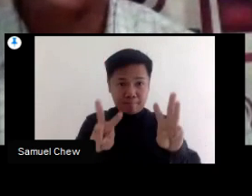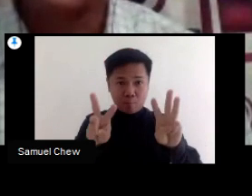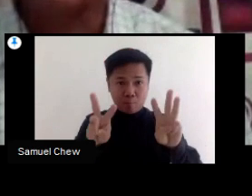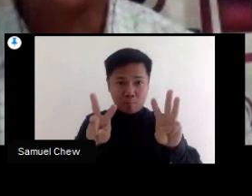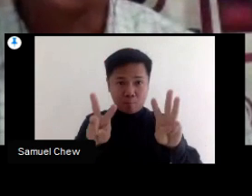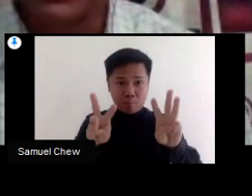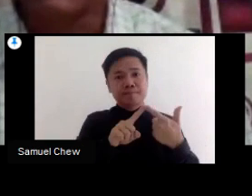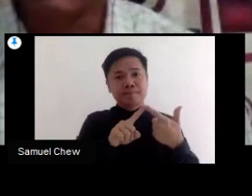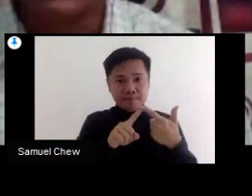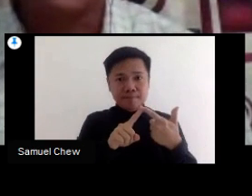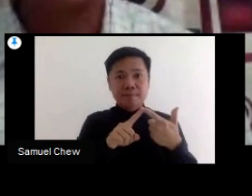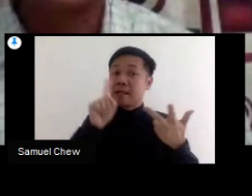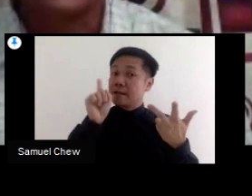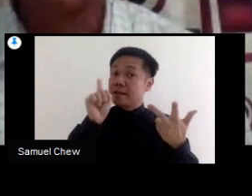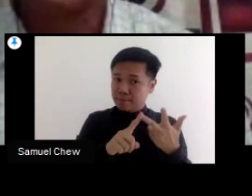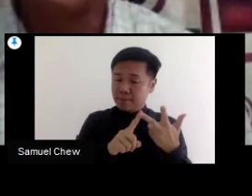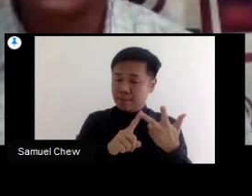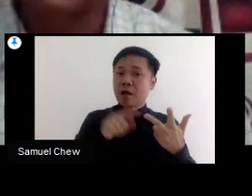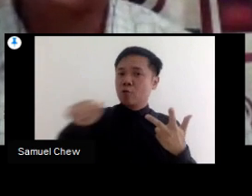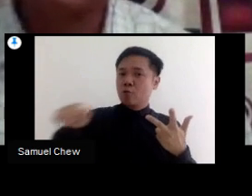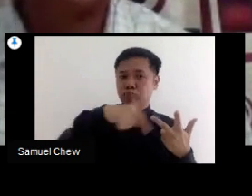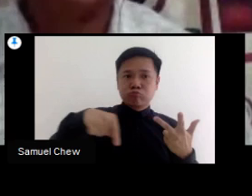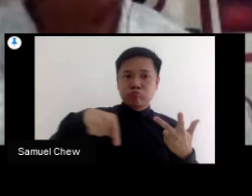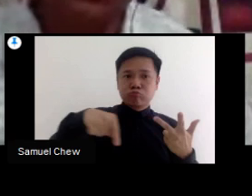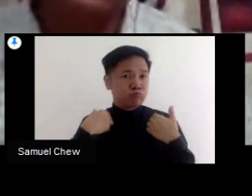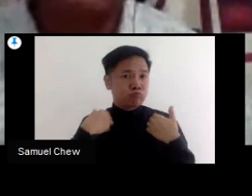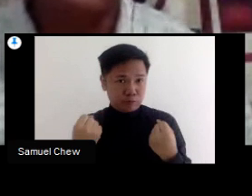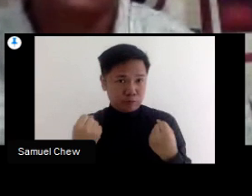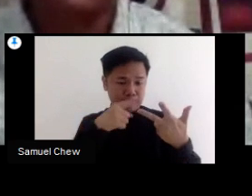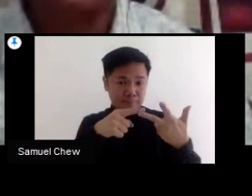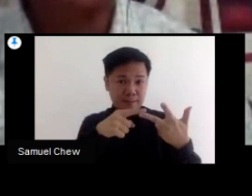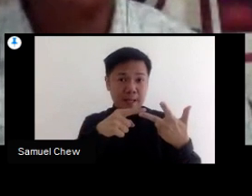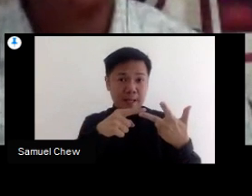such indicators can be appropriately included through the regular review mechanism which is enforced.